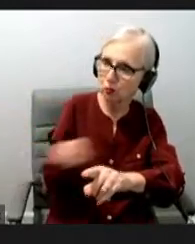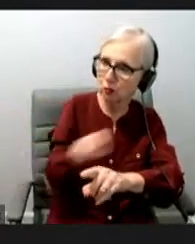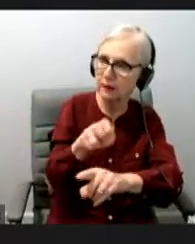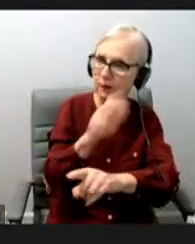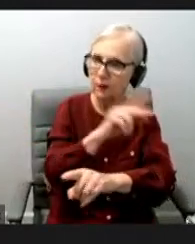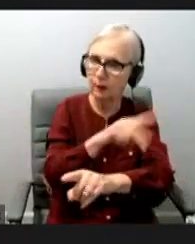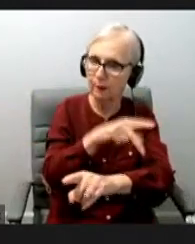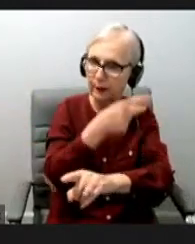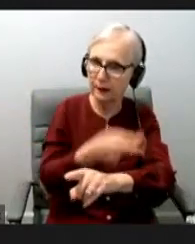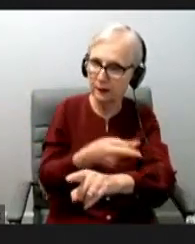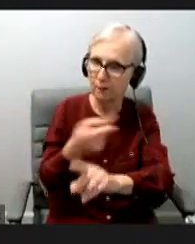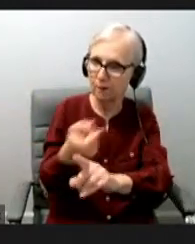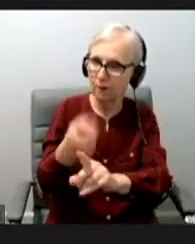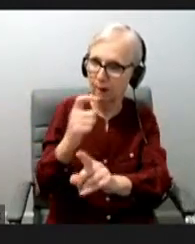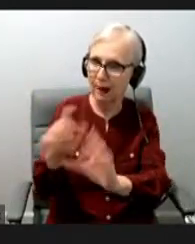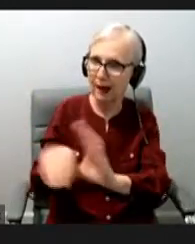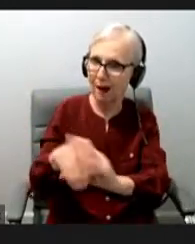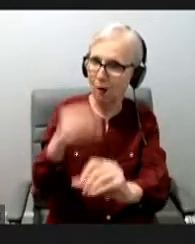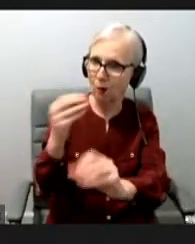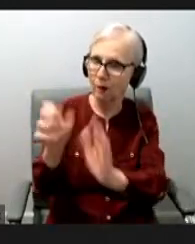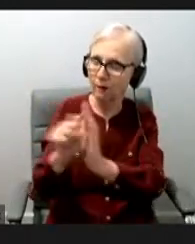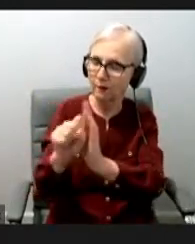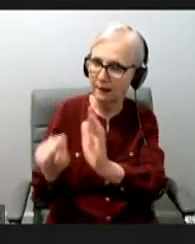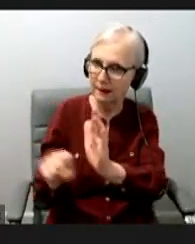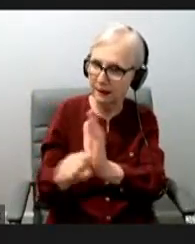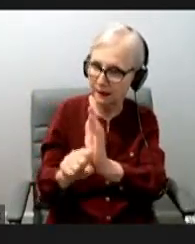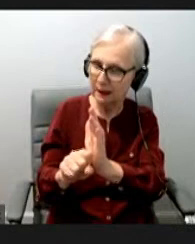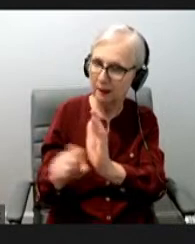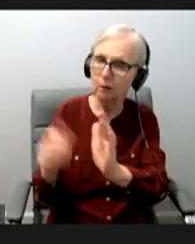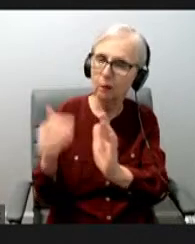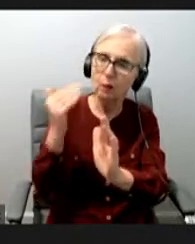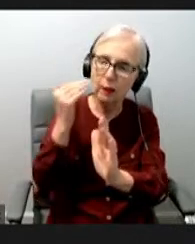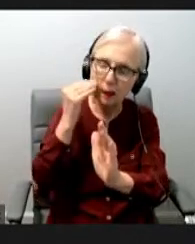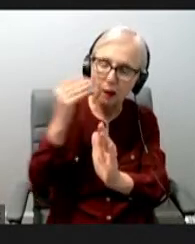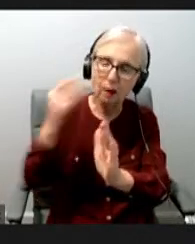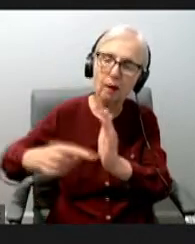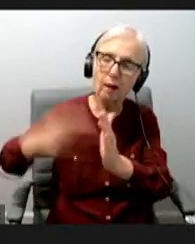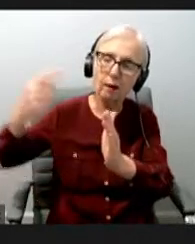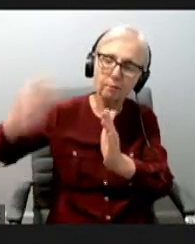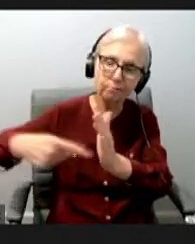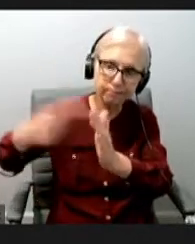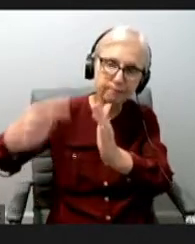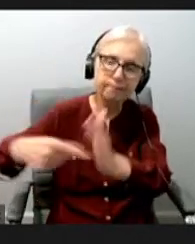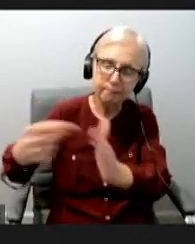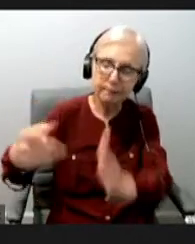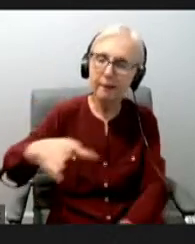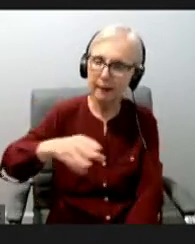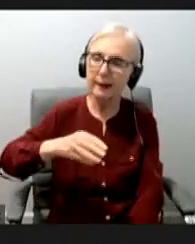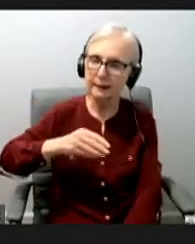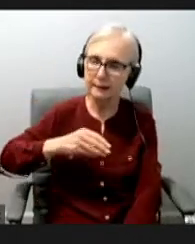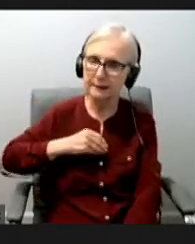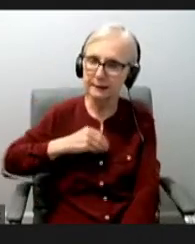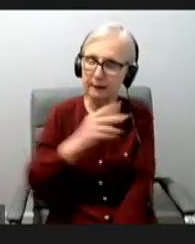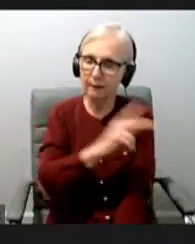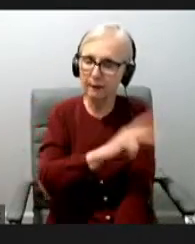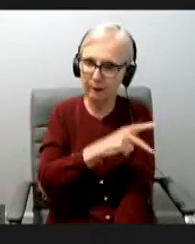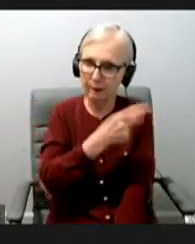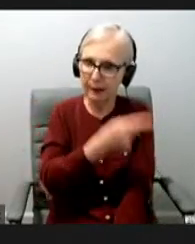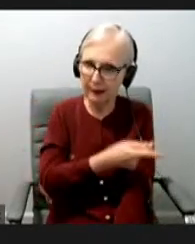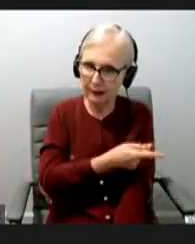in from out of state. We know that, from time to time, they do accept these patients as part of